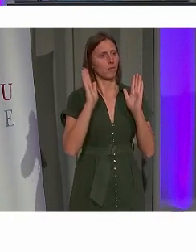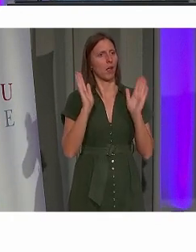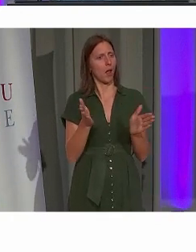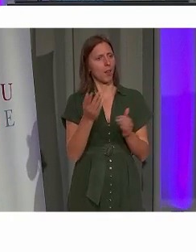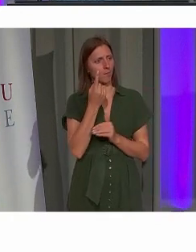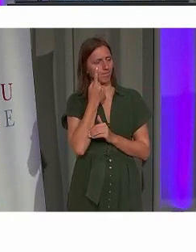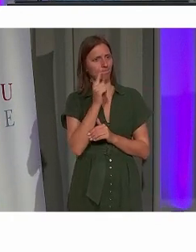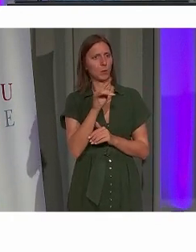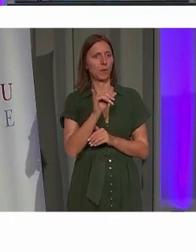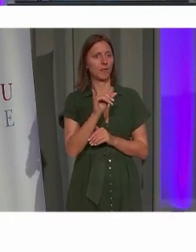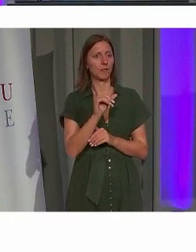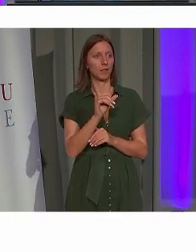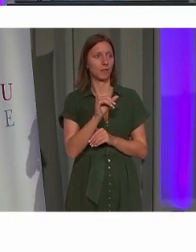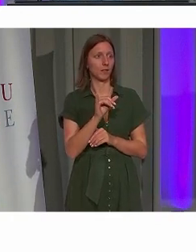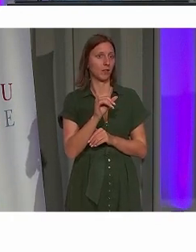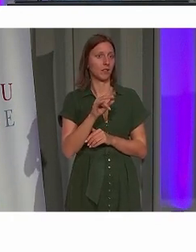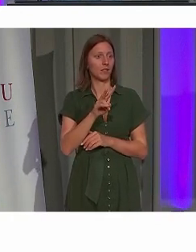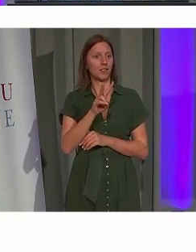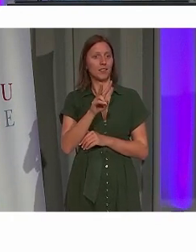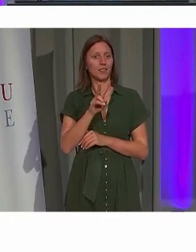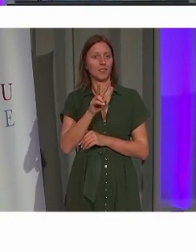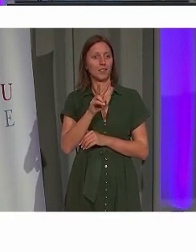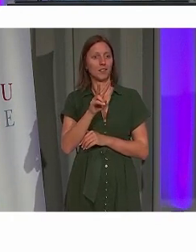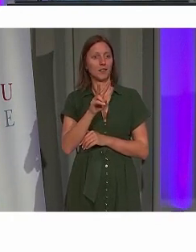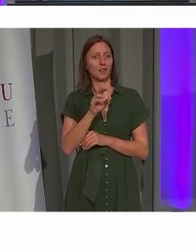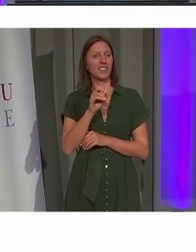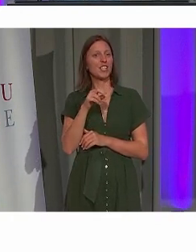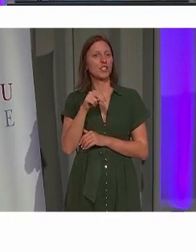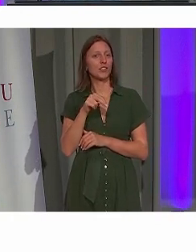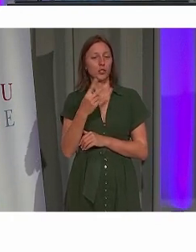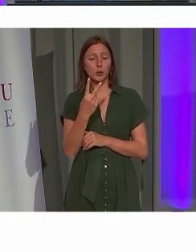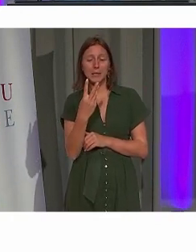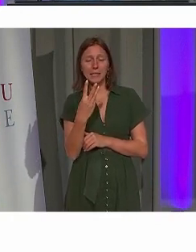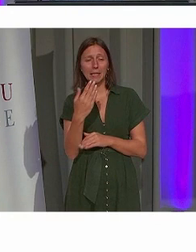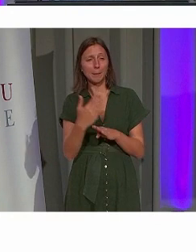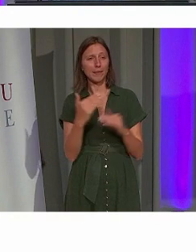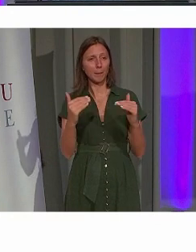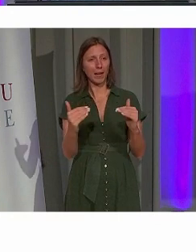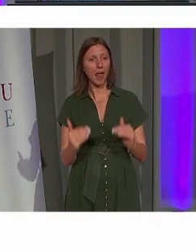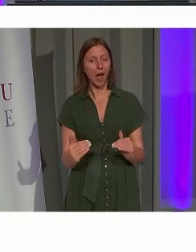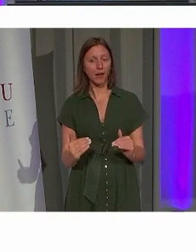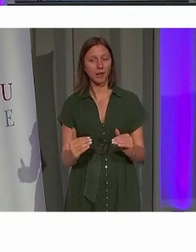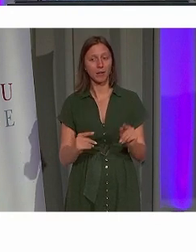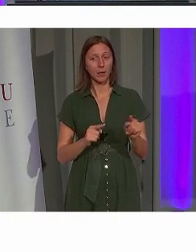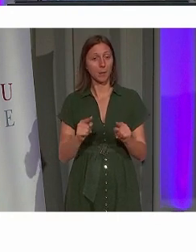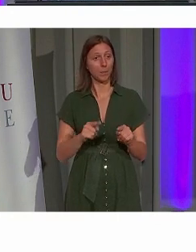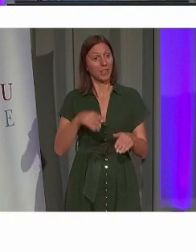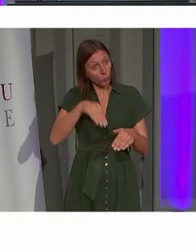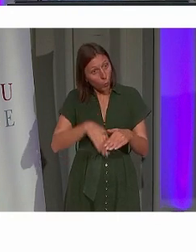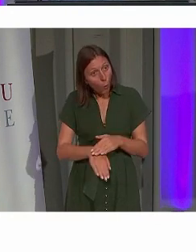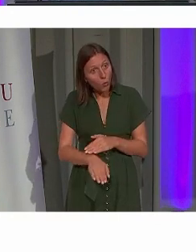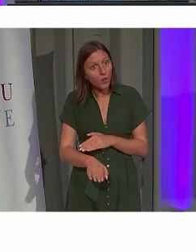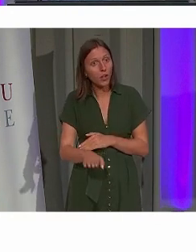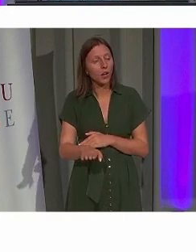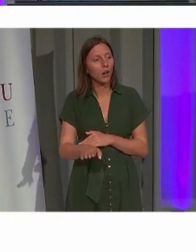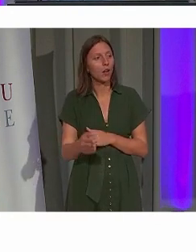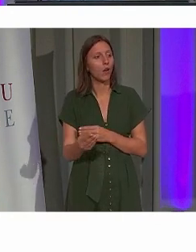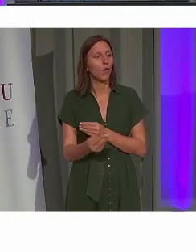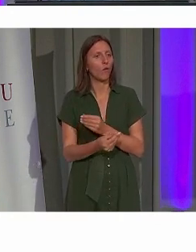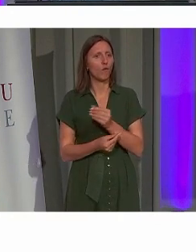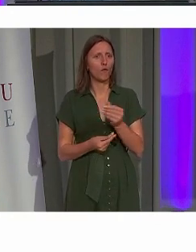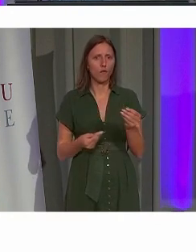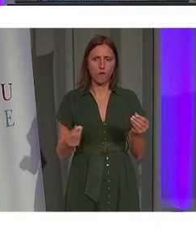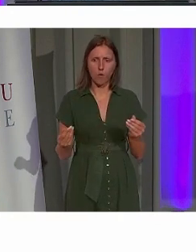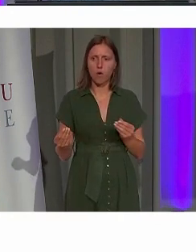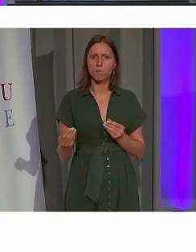because we had learned that, well, the landscape is about 2-3 meters lower, and then we could